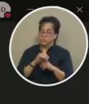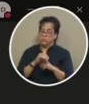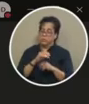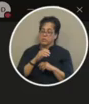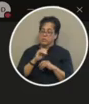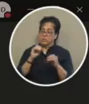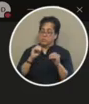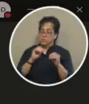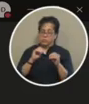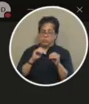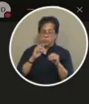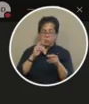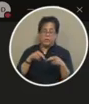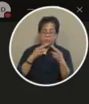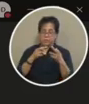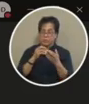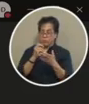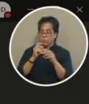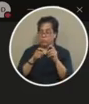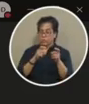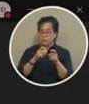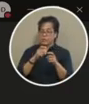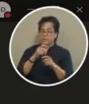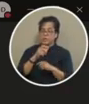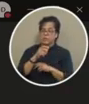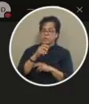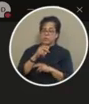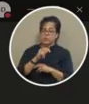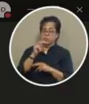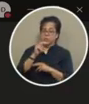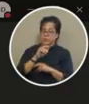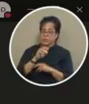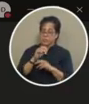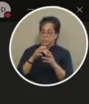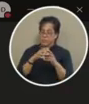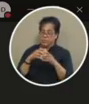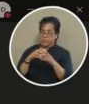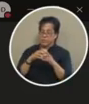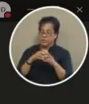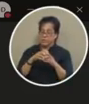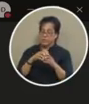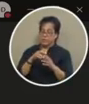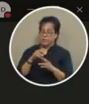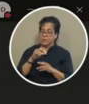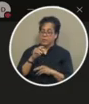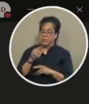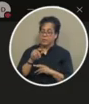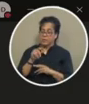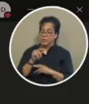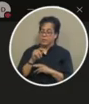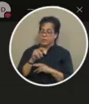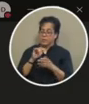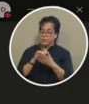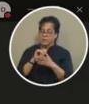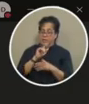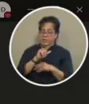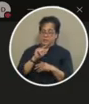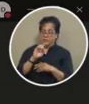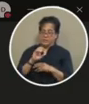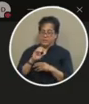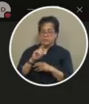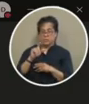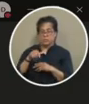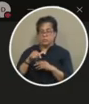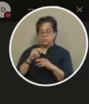were received. We recommend award to Covetrus North America, Buffalo Animal Health Supply, LLC, the